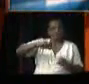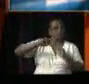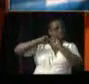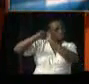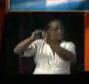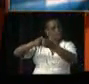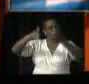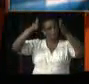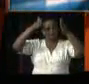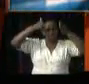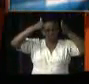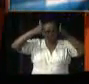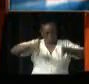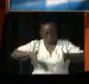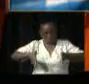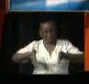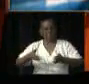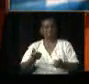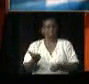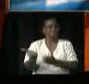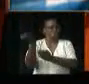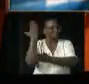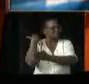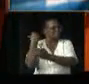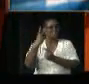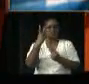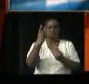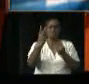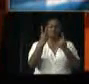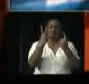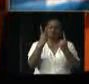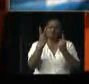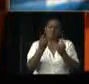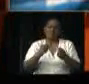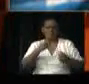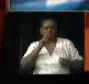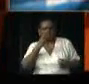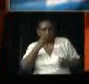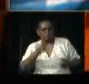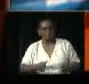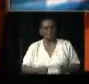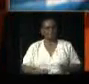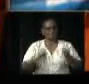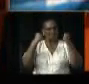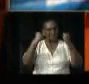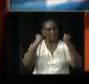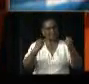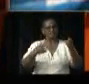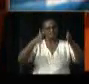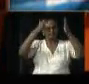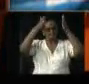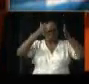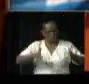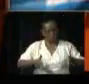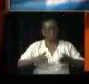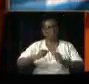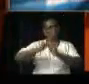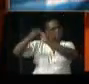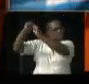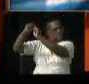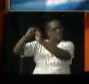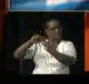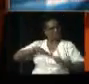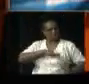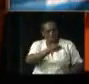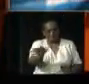Slavery Monument, Suriname, strives since 2012 for a powerful memorial of slavery on a central place